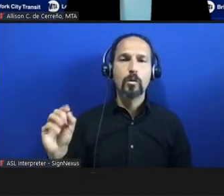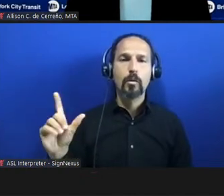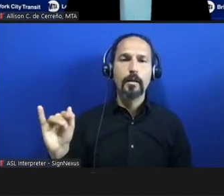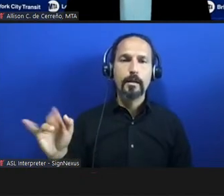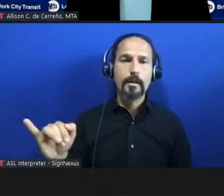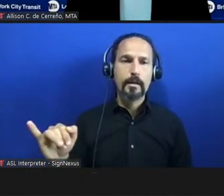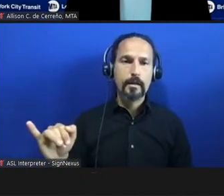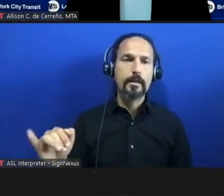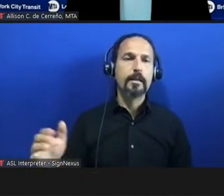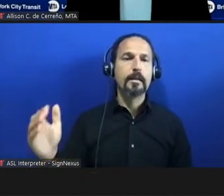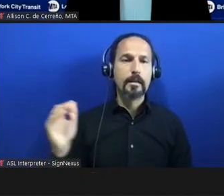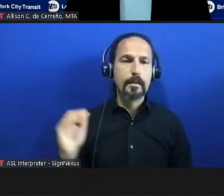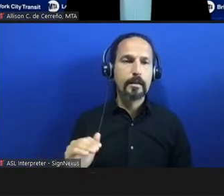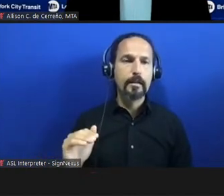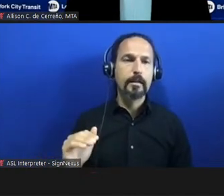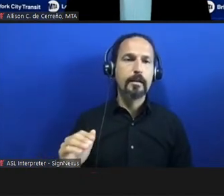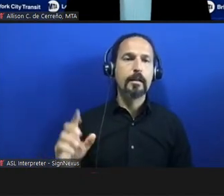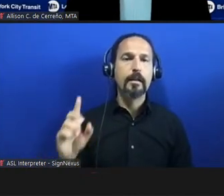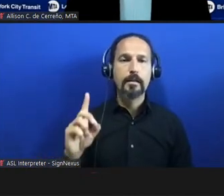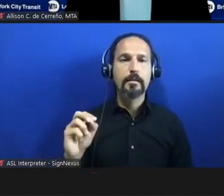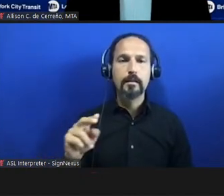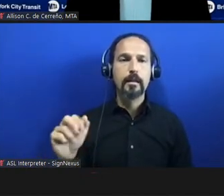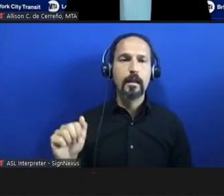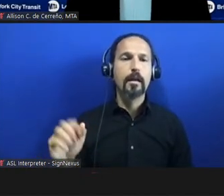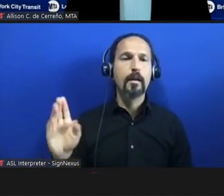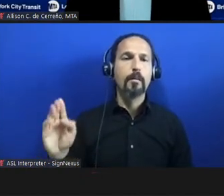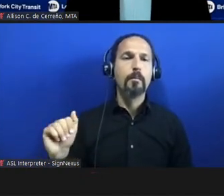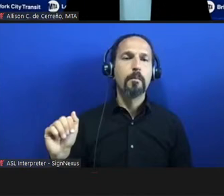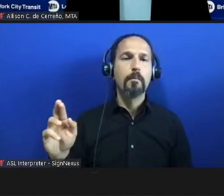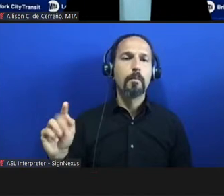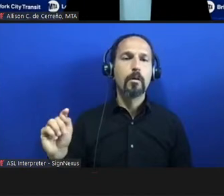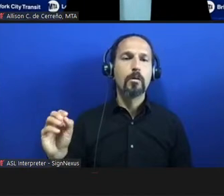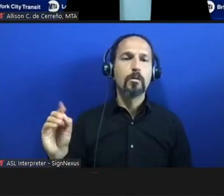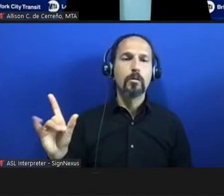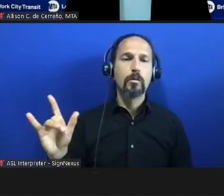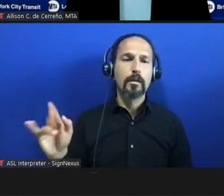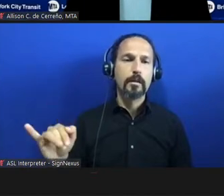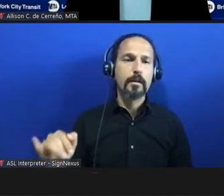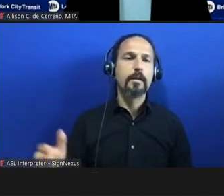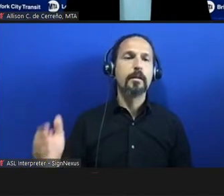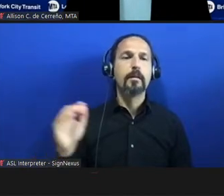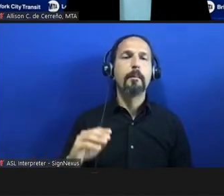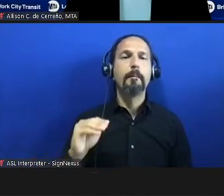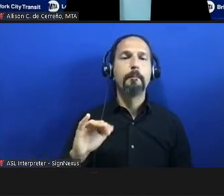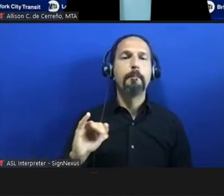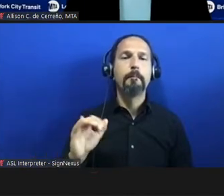our next speaker is Donna bartolini followed by Michael goles